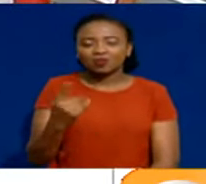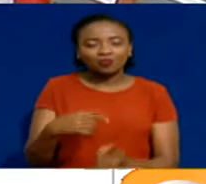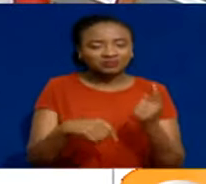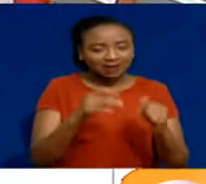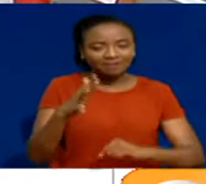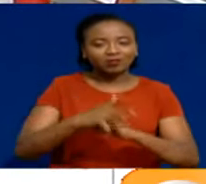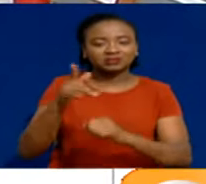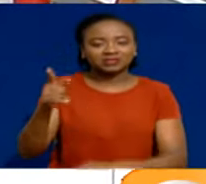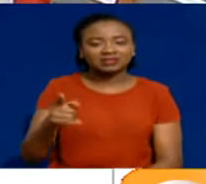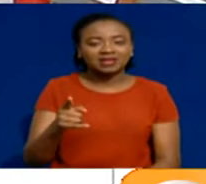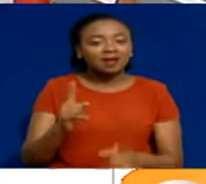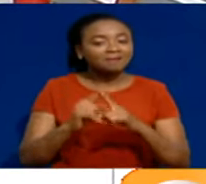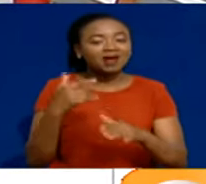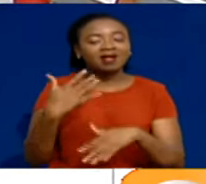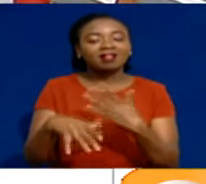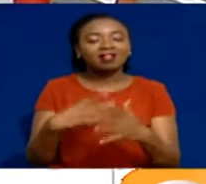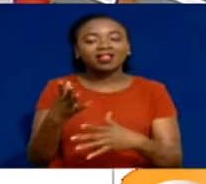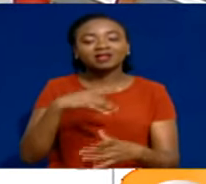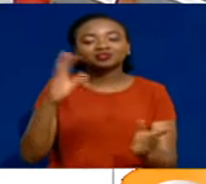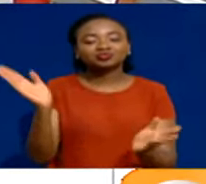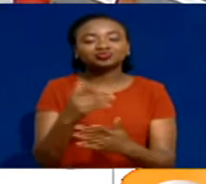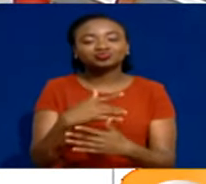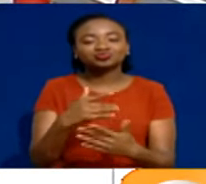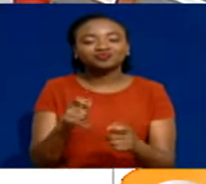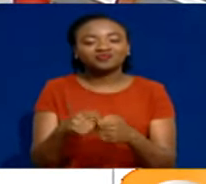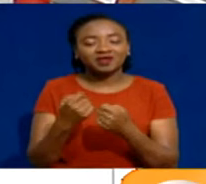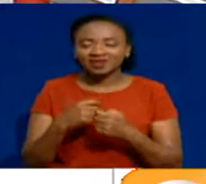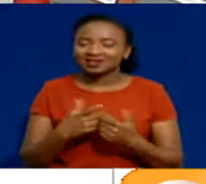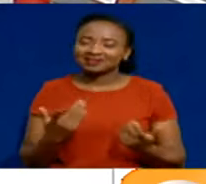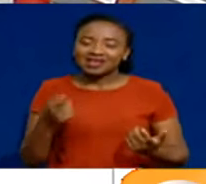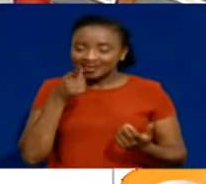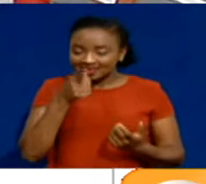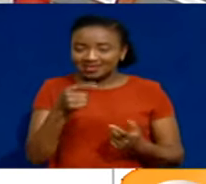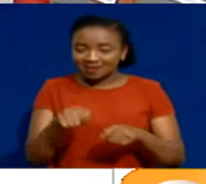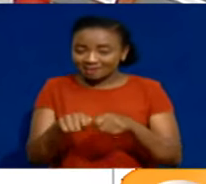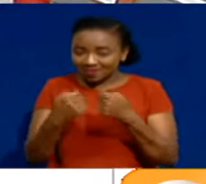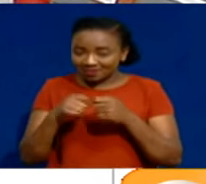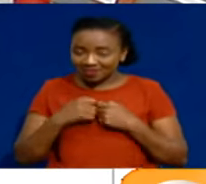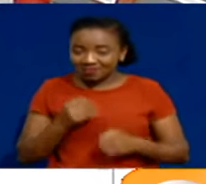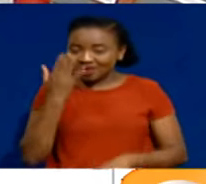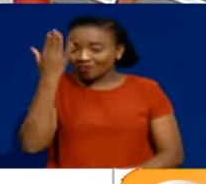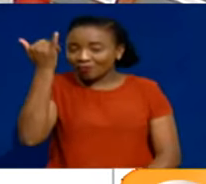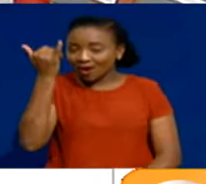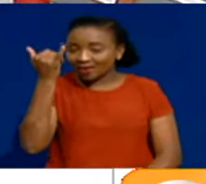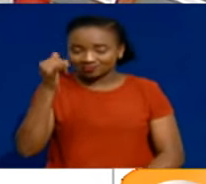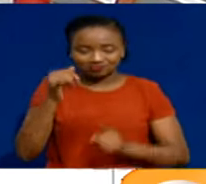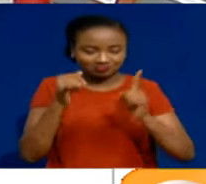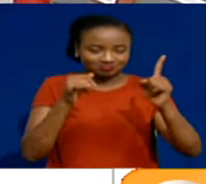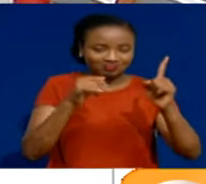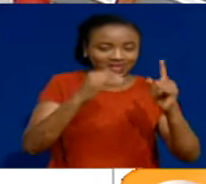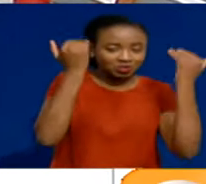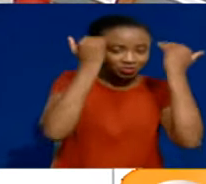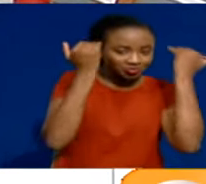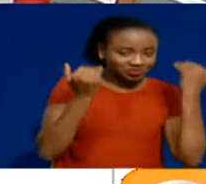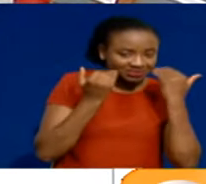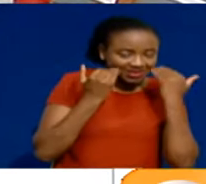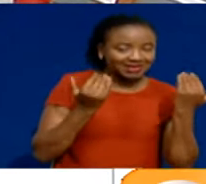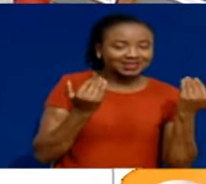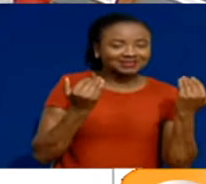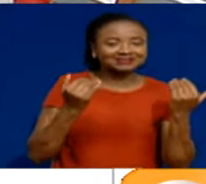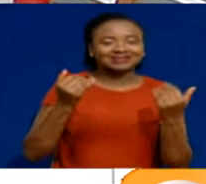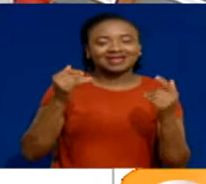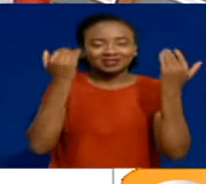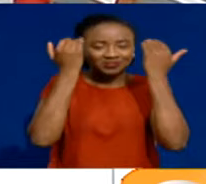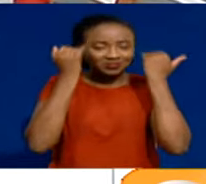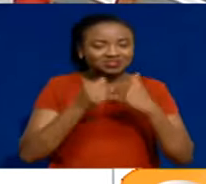know. Oh, that is, I've told you. Yeah. Cold blood between. Yeah. Between. Yeah, but they. Between